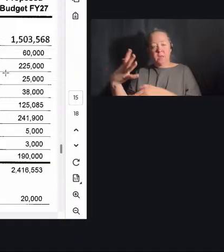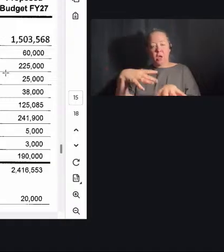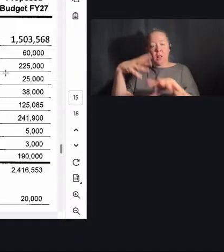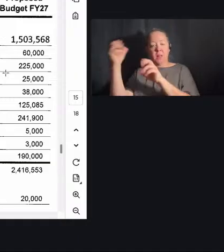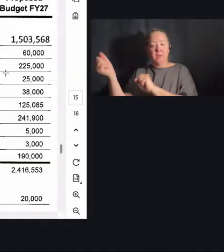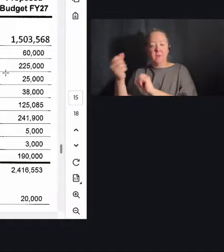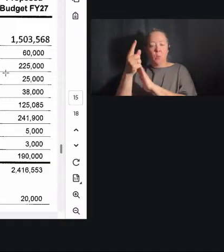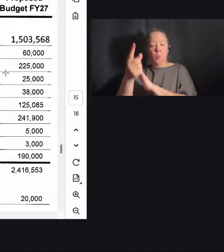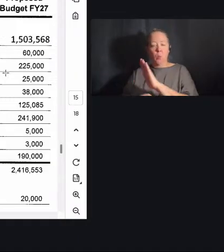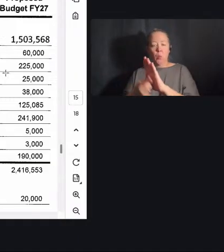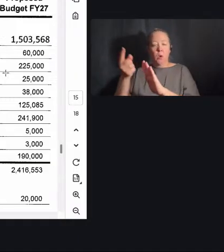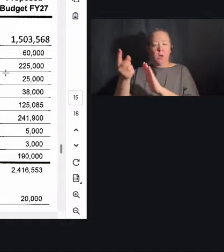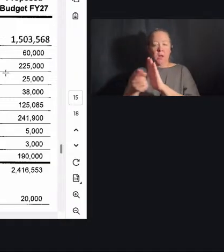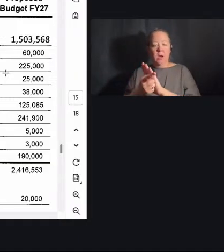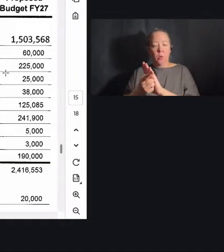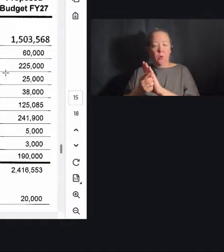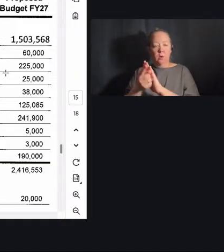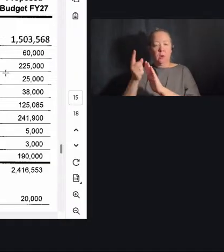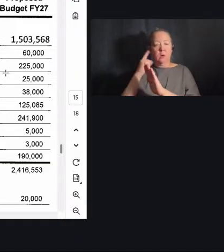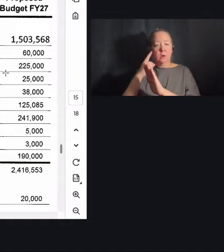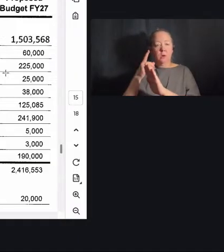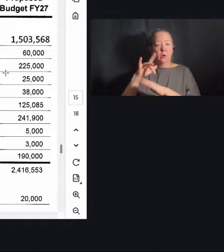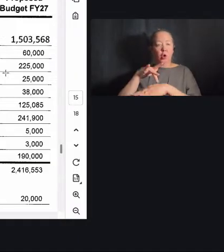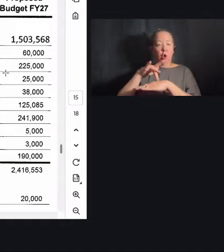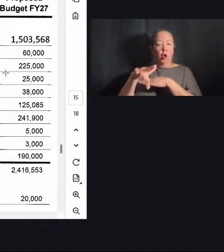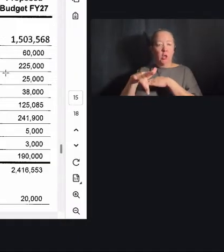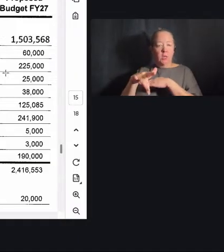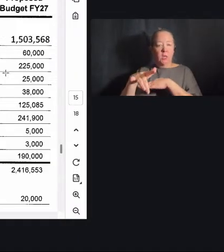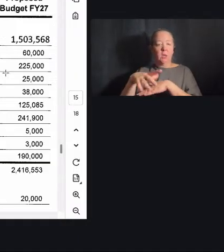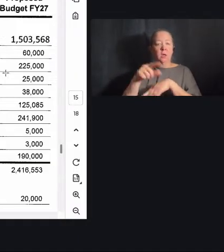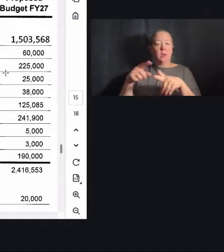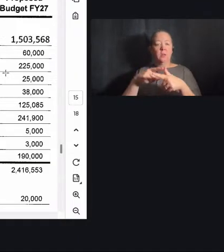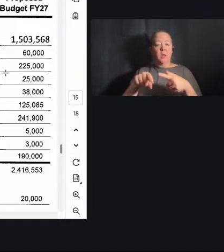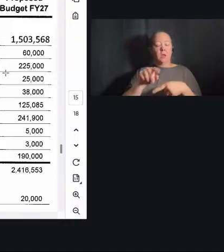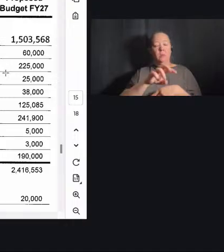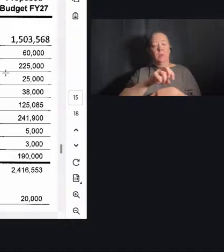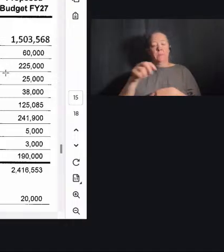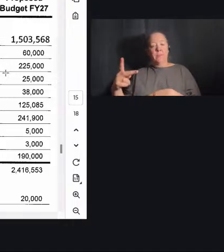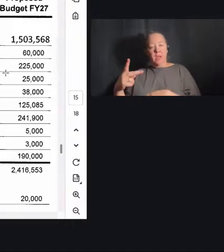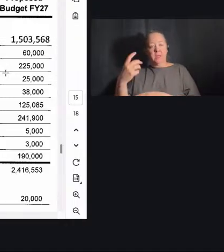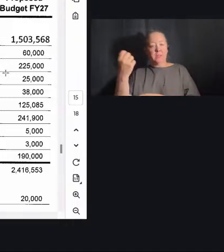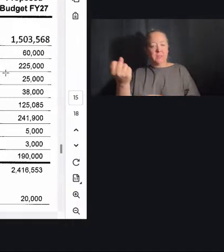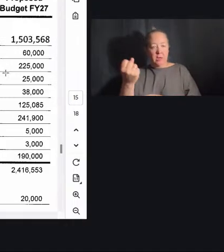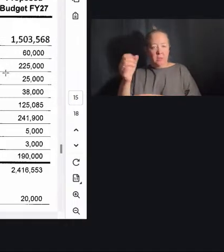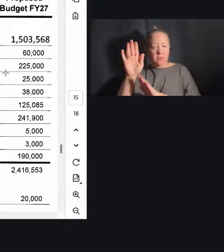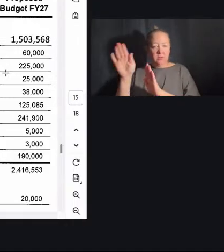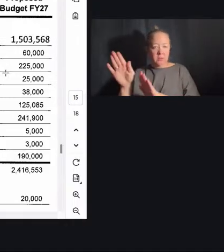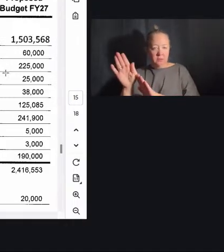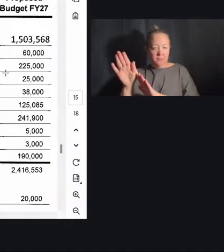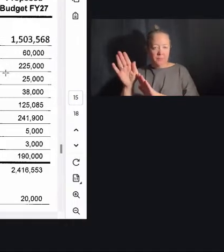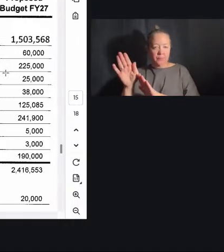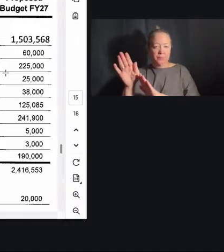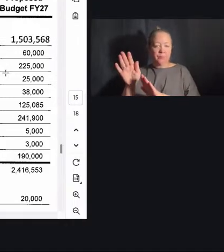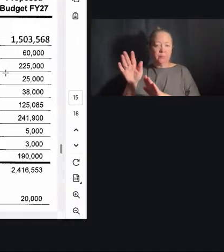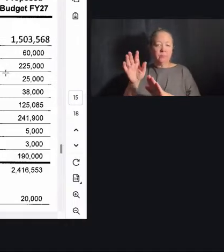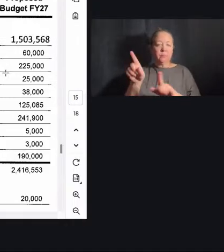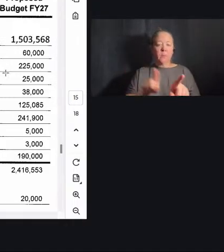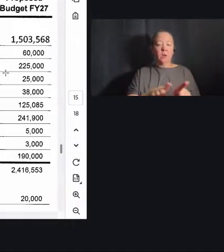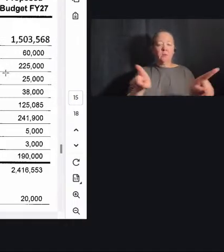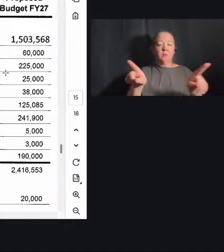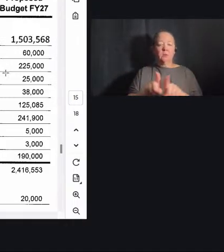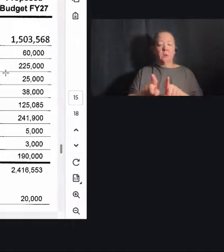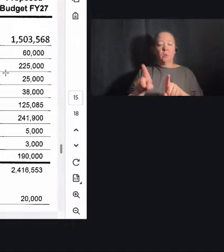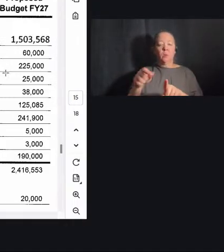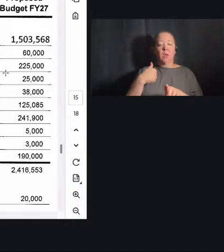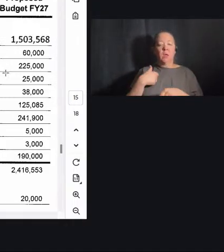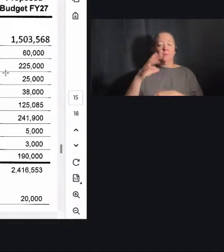are exploring that. I would just point to, though, we are 6 positions light as well. So I want to make sure that we're